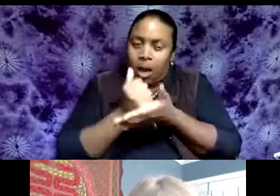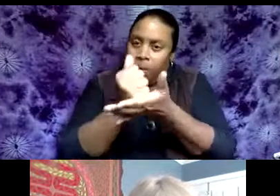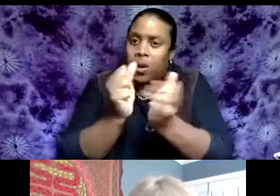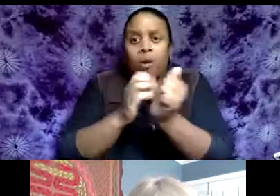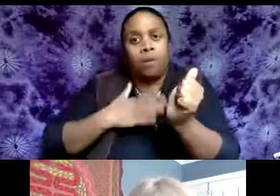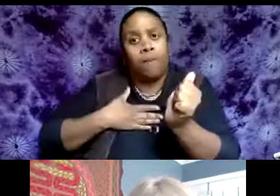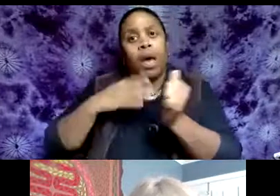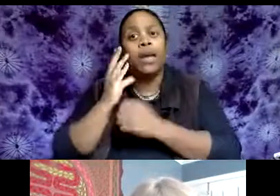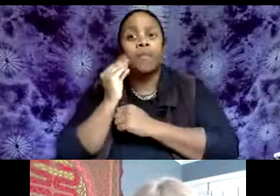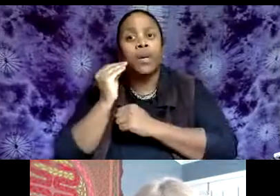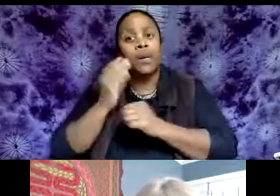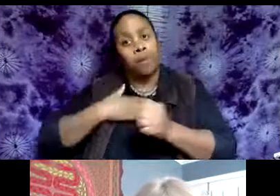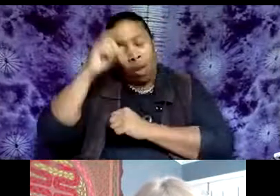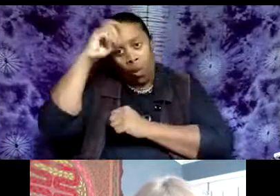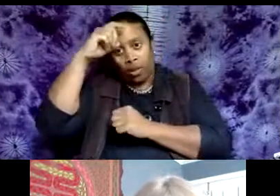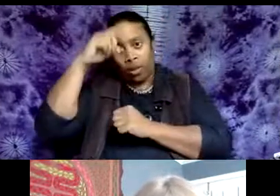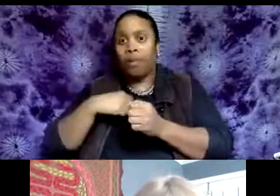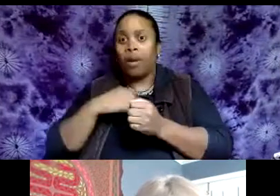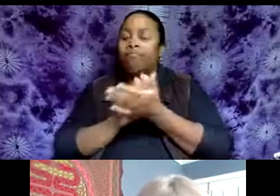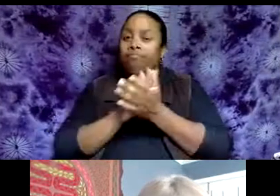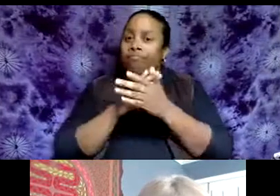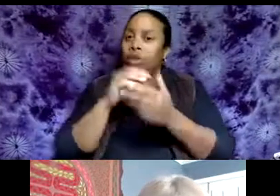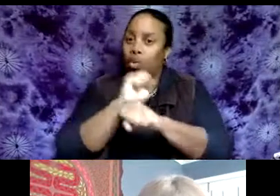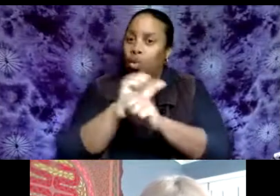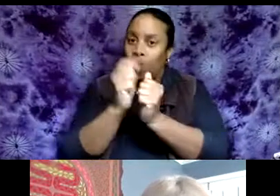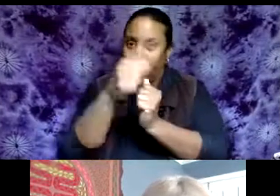tonight. And I look forward to seeing you. Thank you.